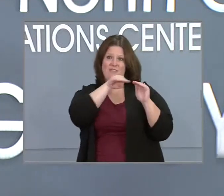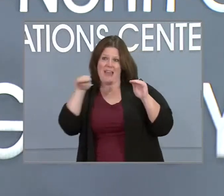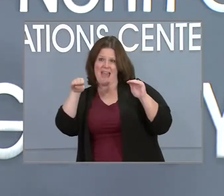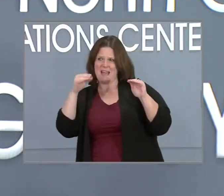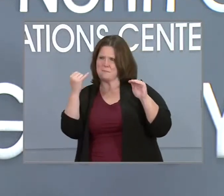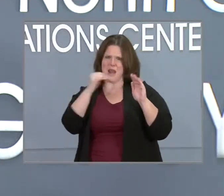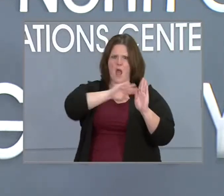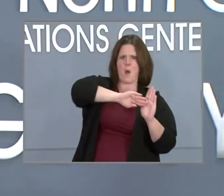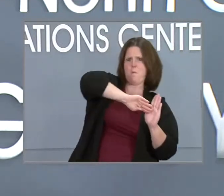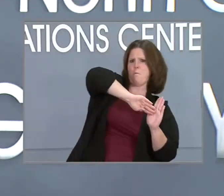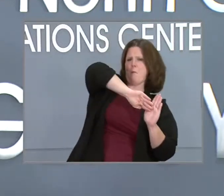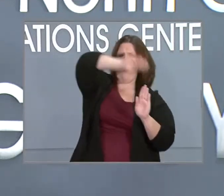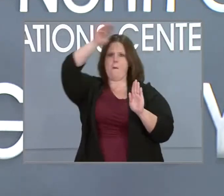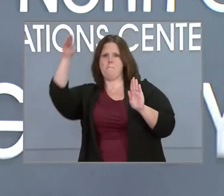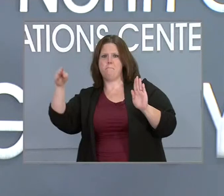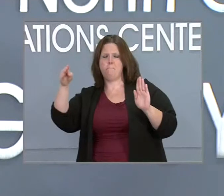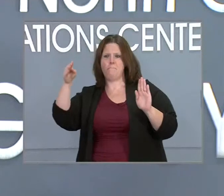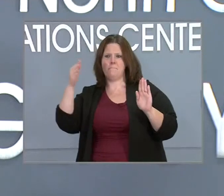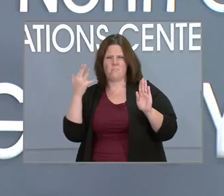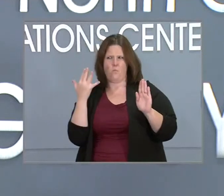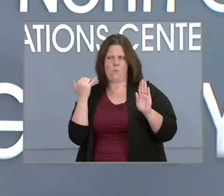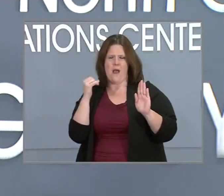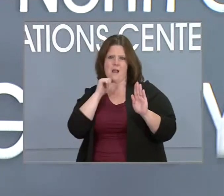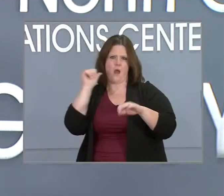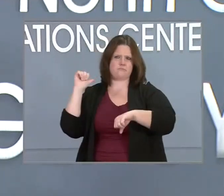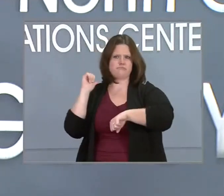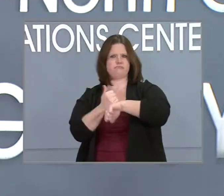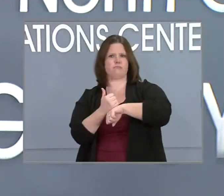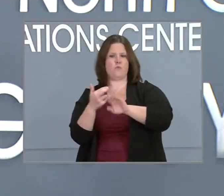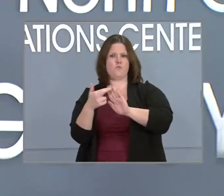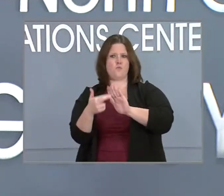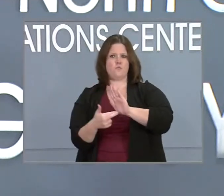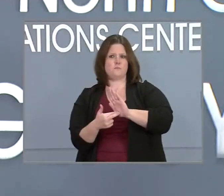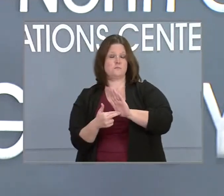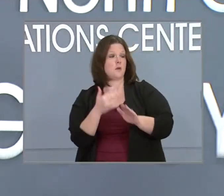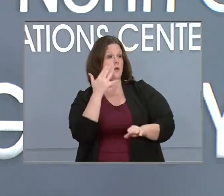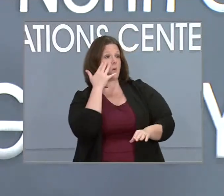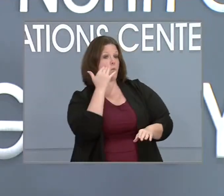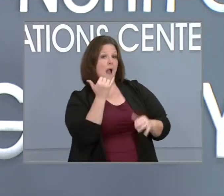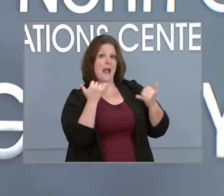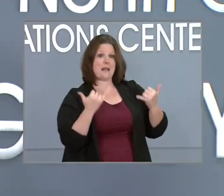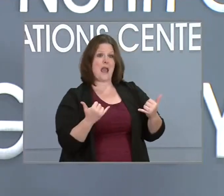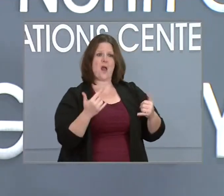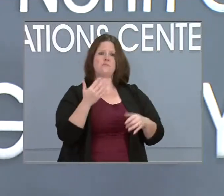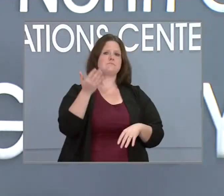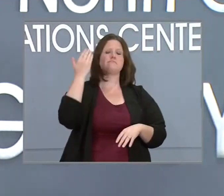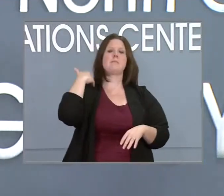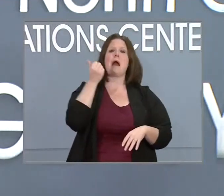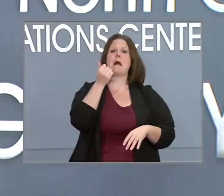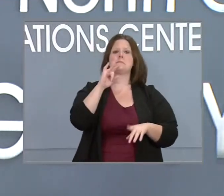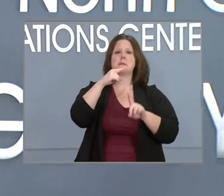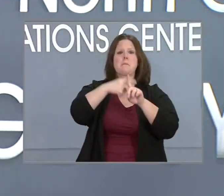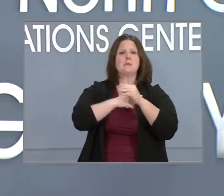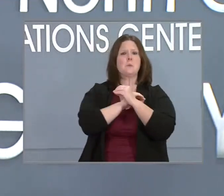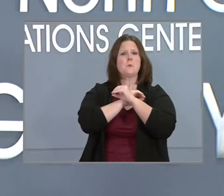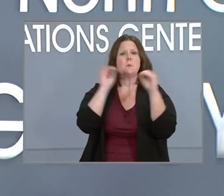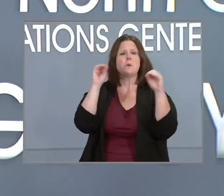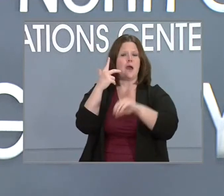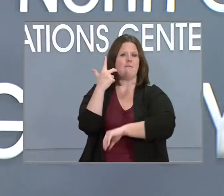curve, why not bring back restrictions? 18 months ago, we did not have vaccines. Now we